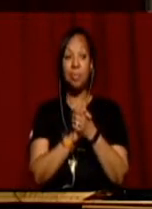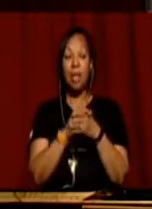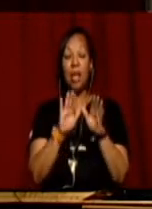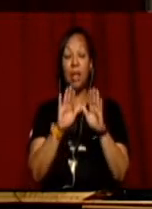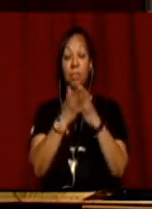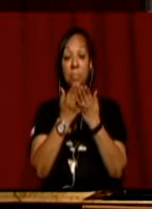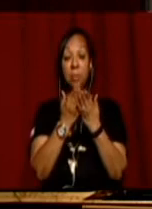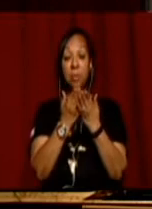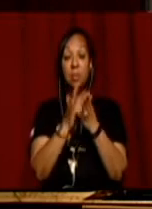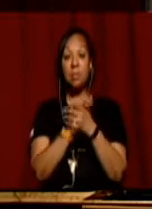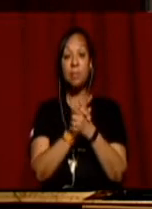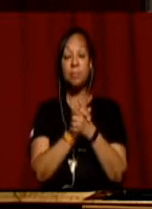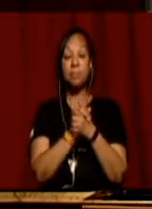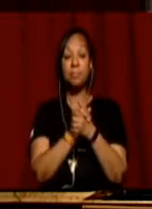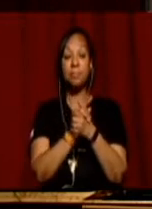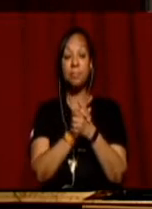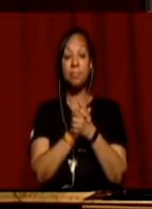that